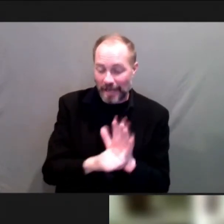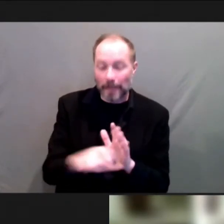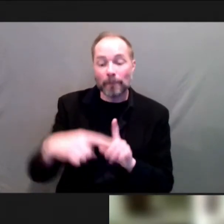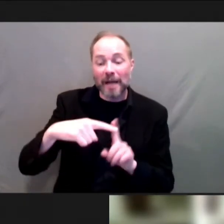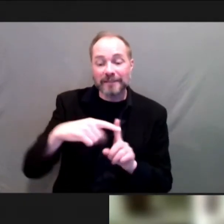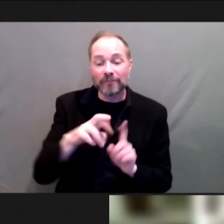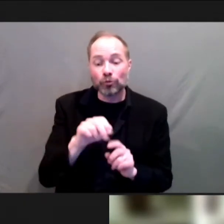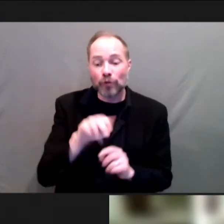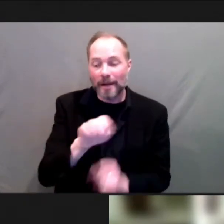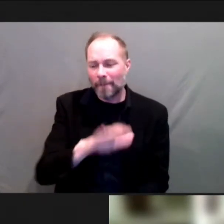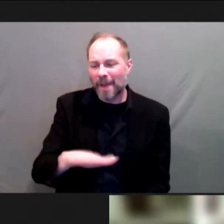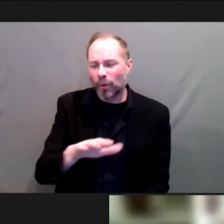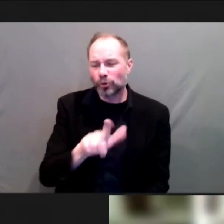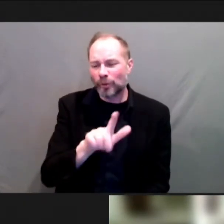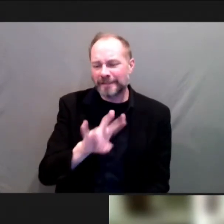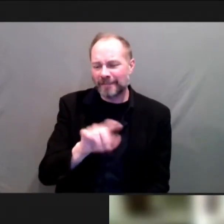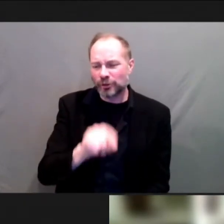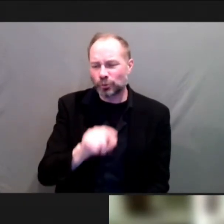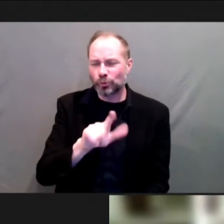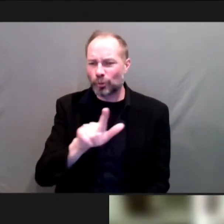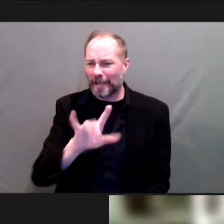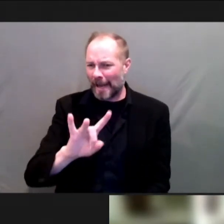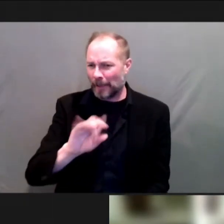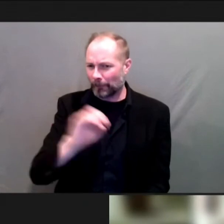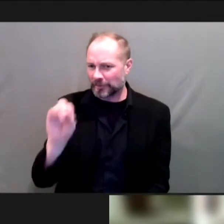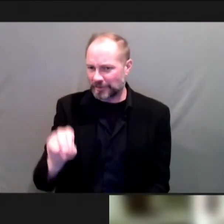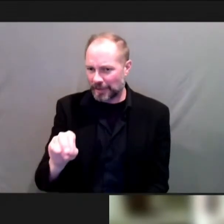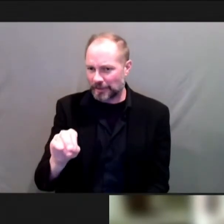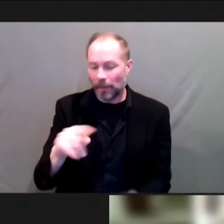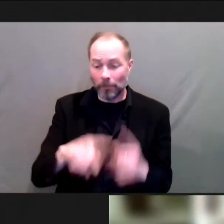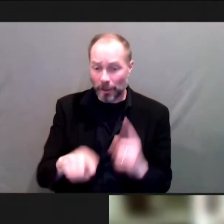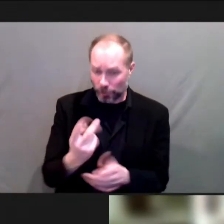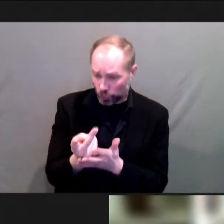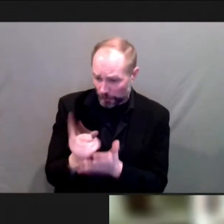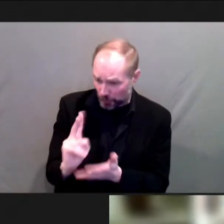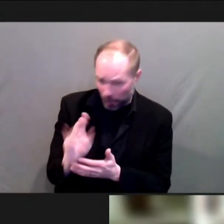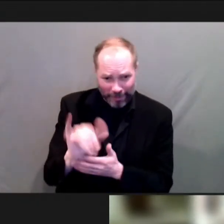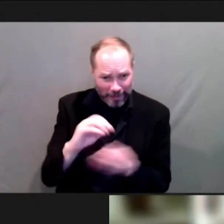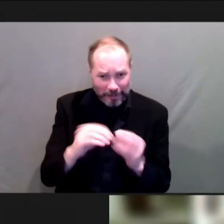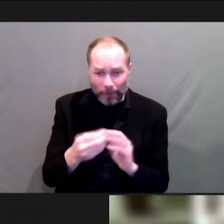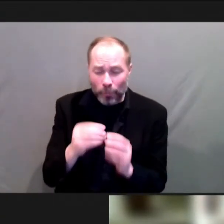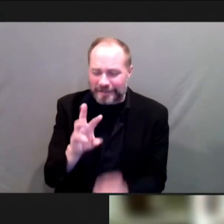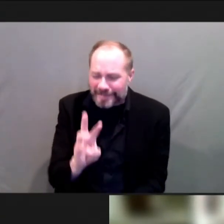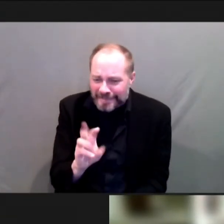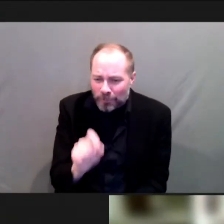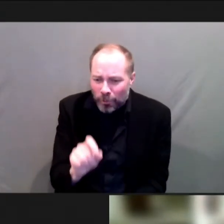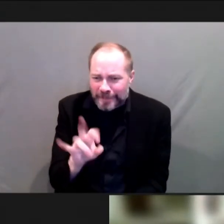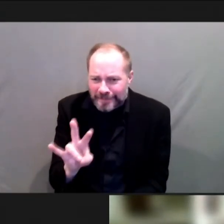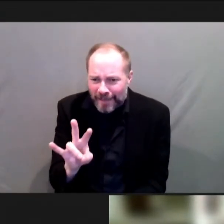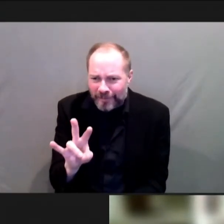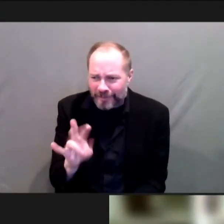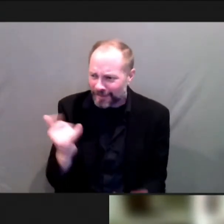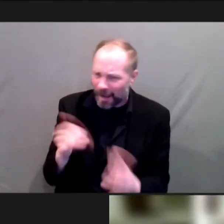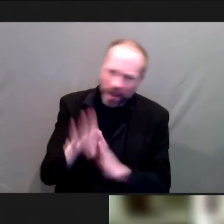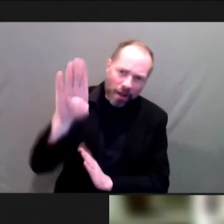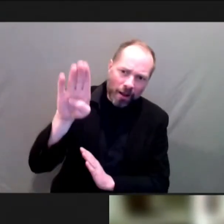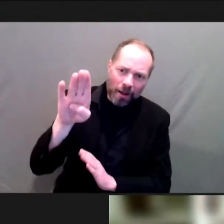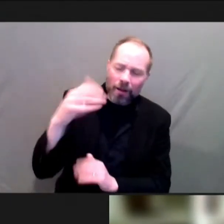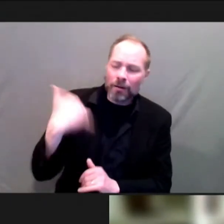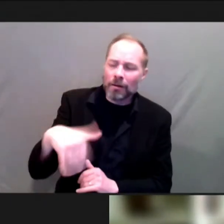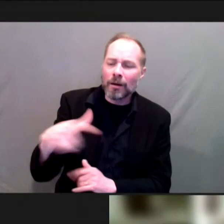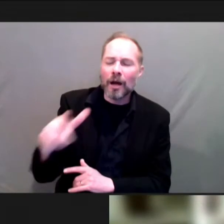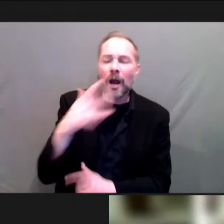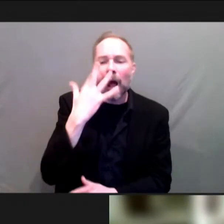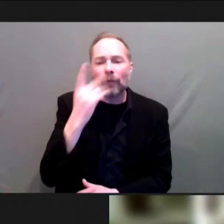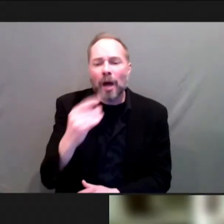sits around 27 to 28%, but just 2 weeks ago, that number was at 6.7%. The Colorado Department of Health has